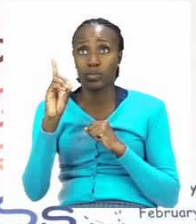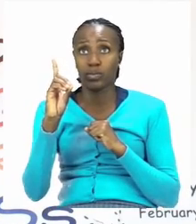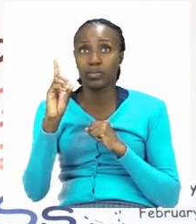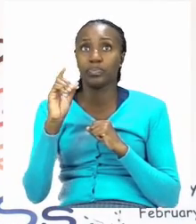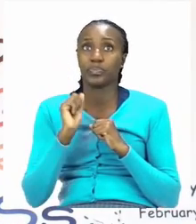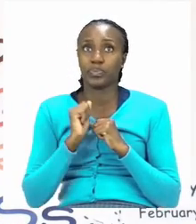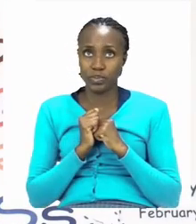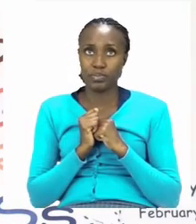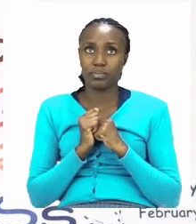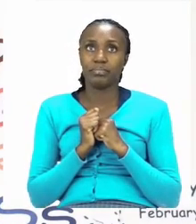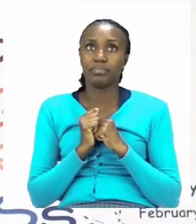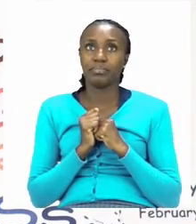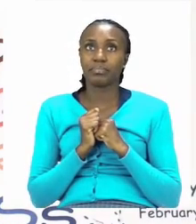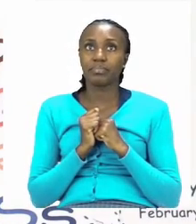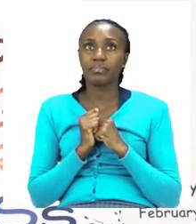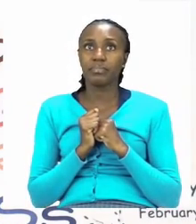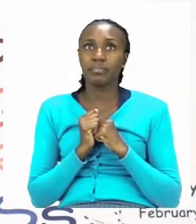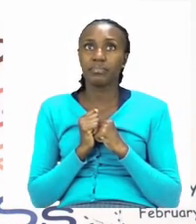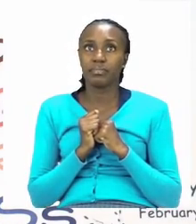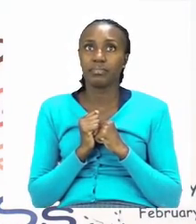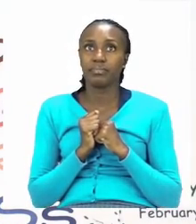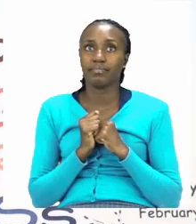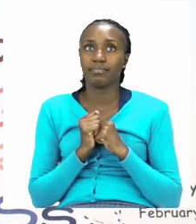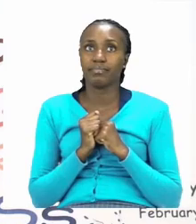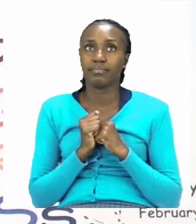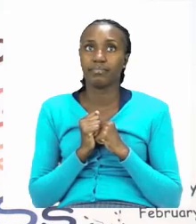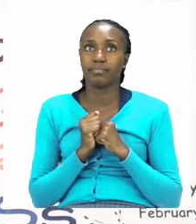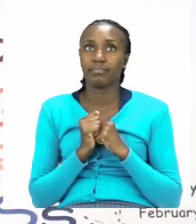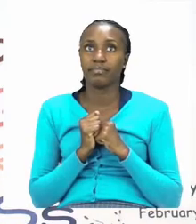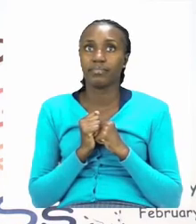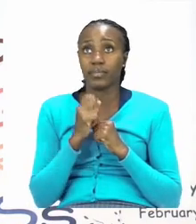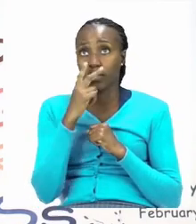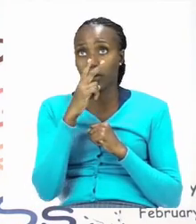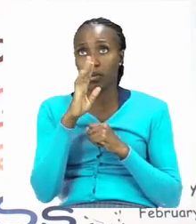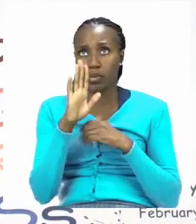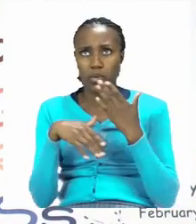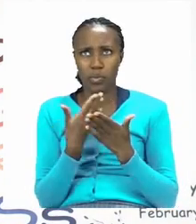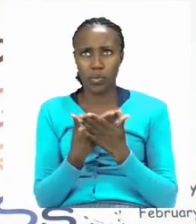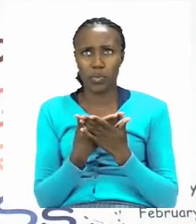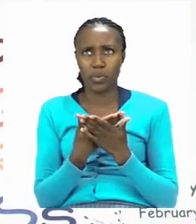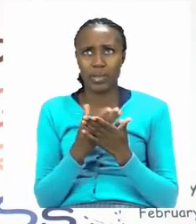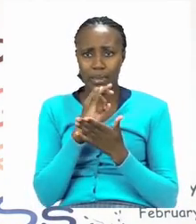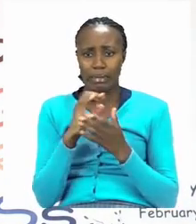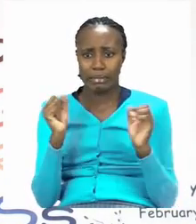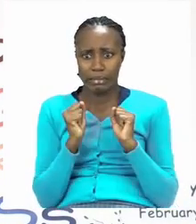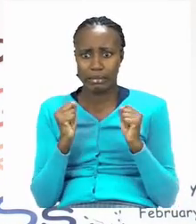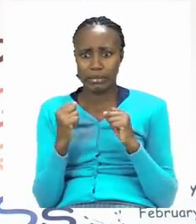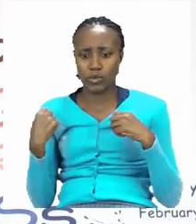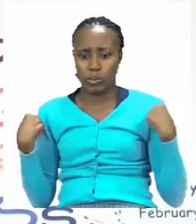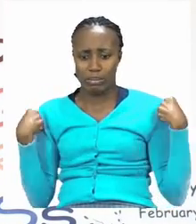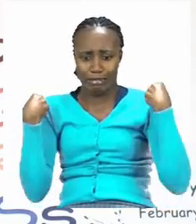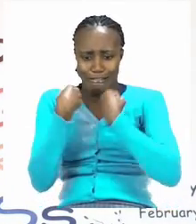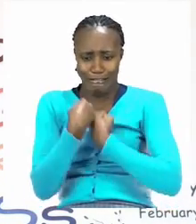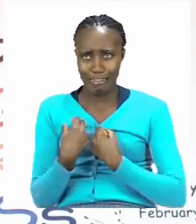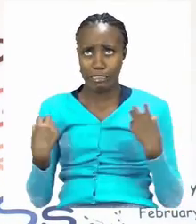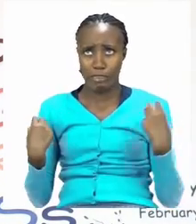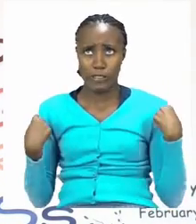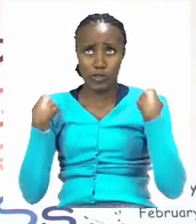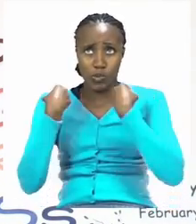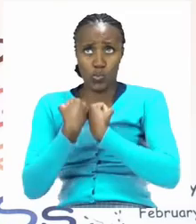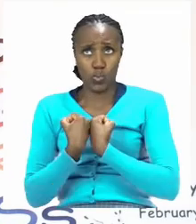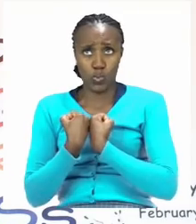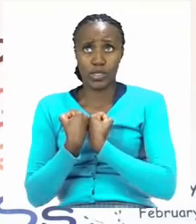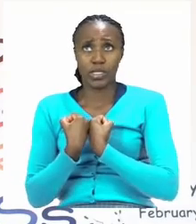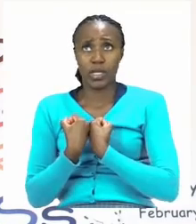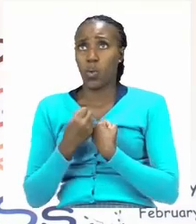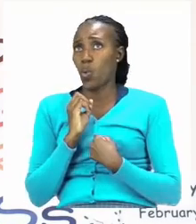Cold. Now as you can see in your picture, when someone is cold, they put on a lot of clothes so that they can keep